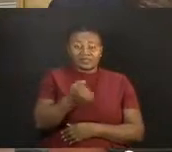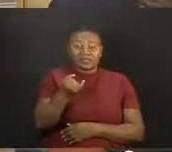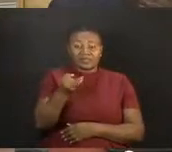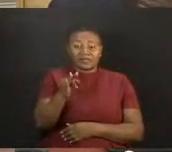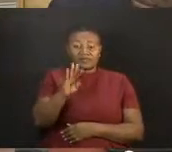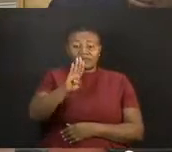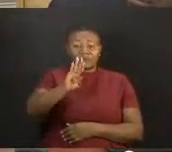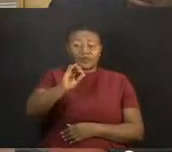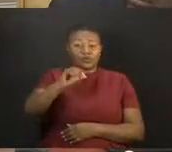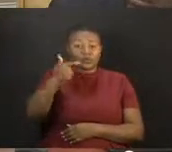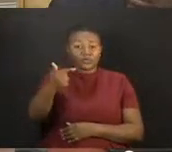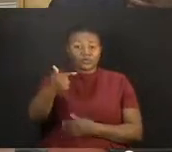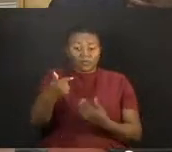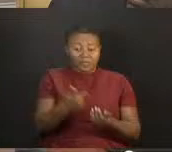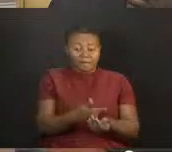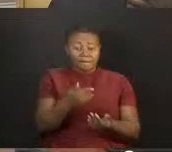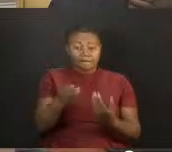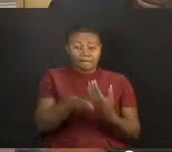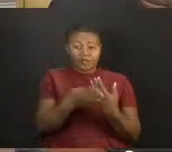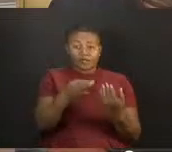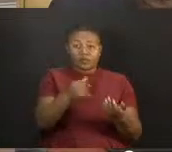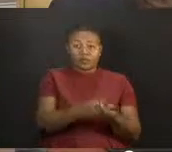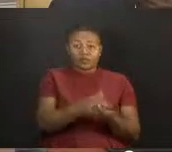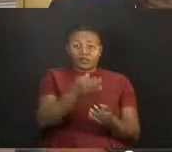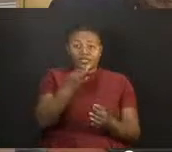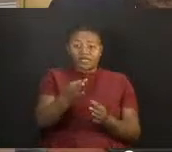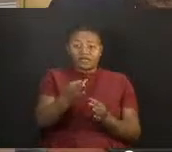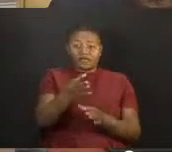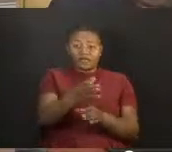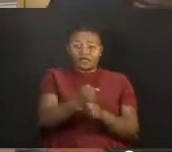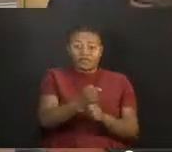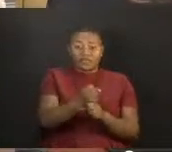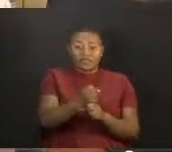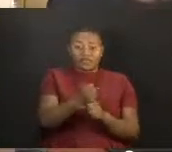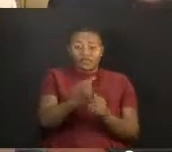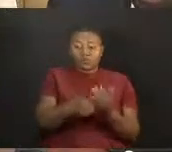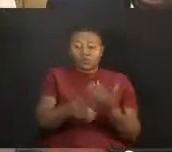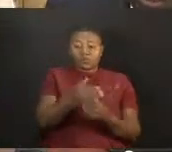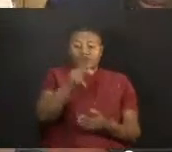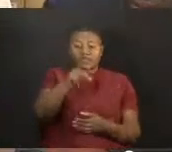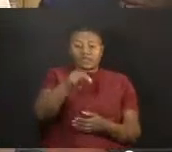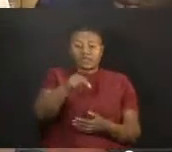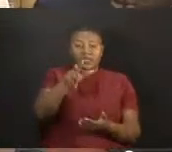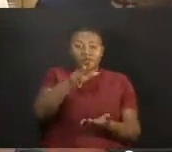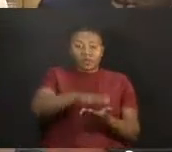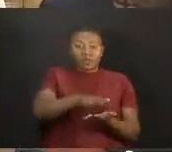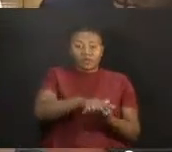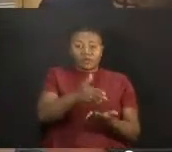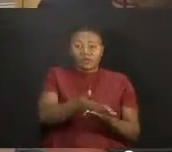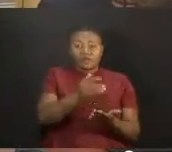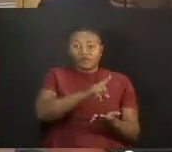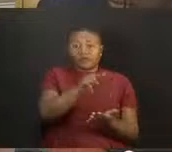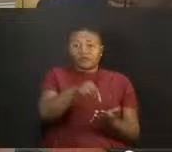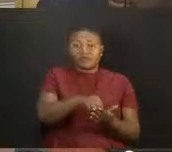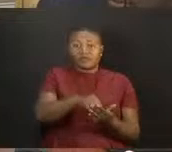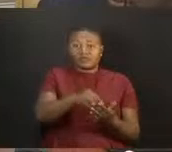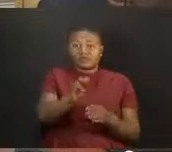Ghana got the necessary approvals for this particular transaction? Okay.